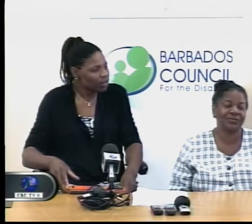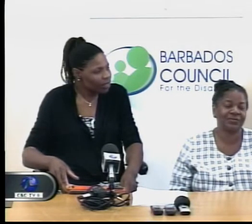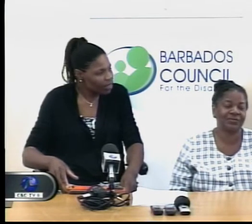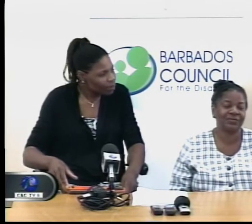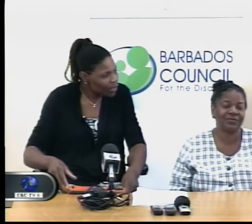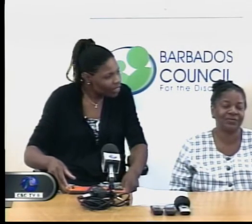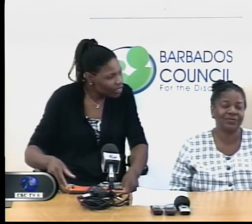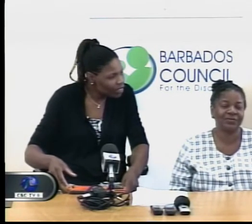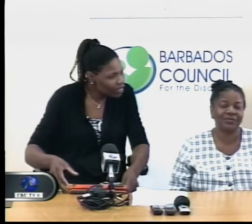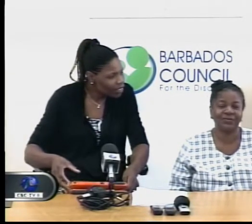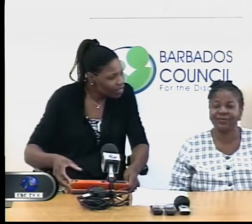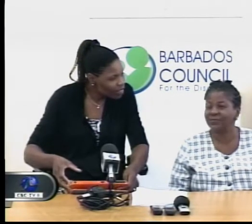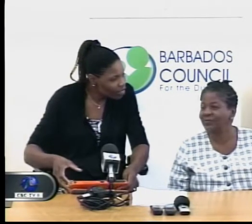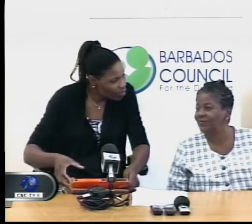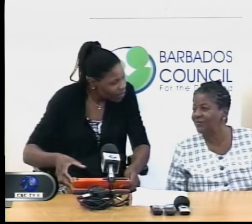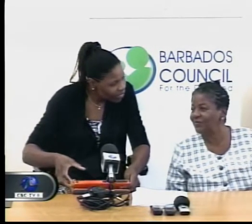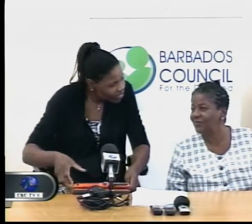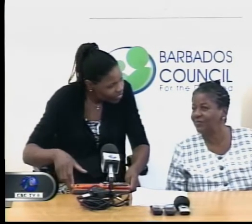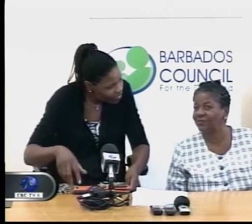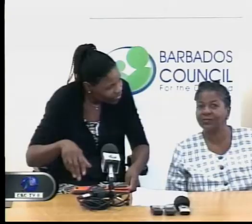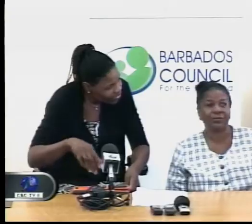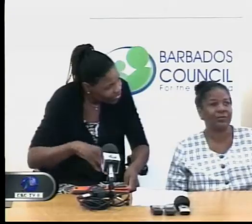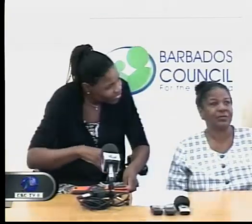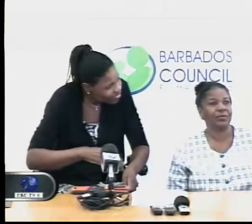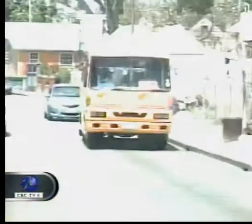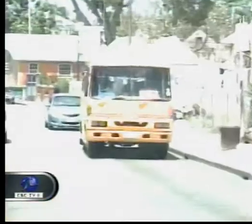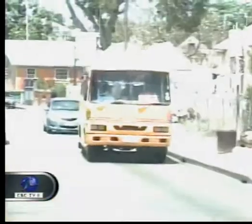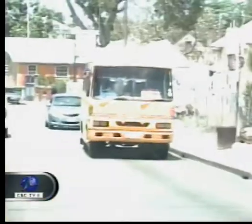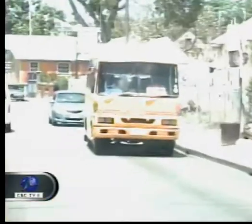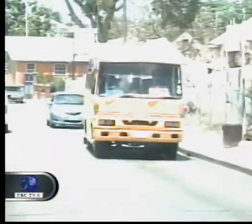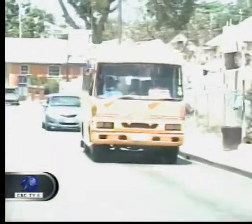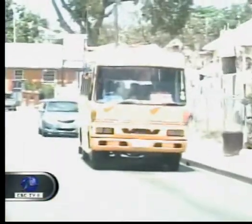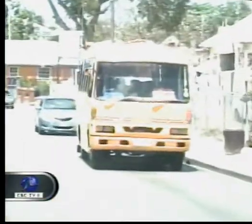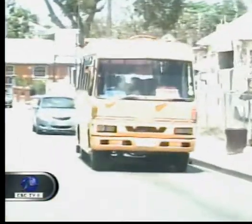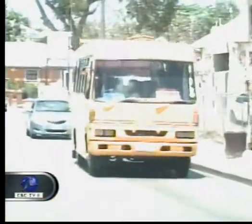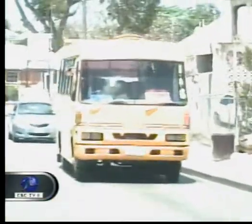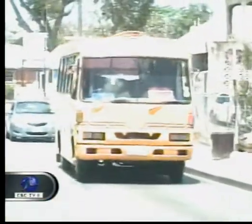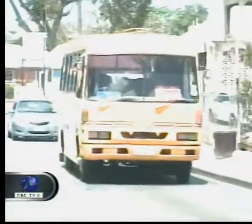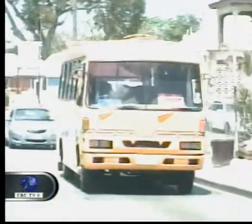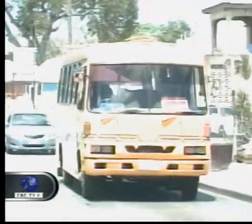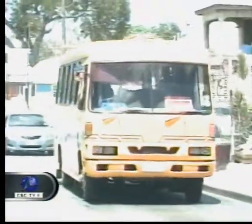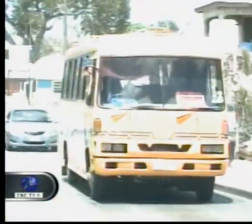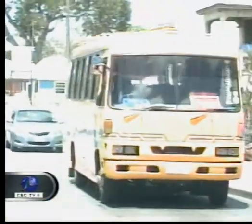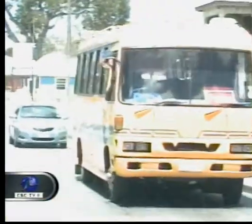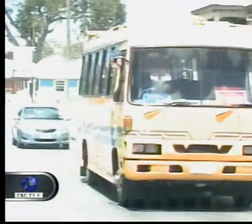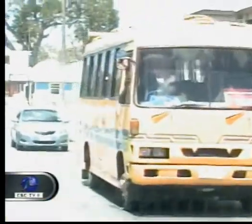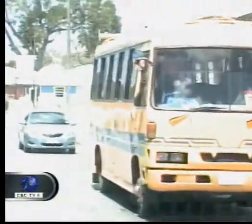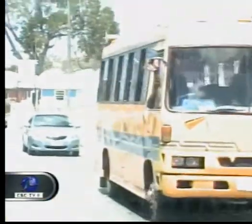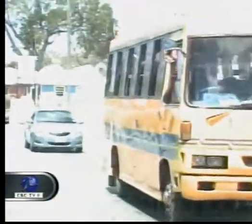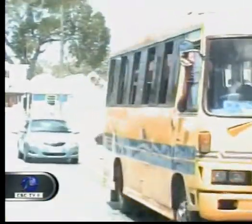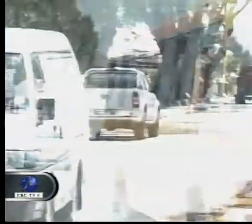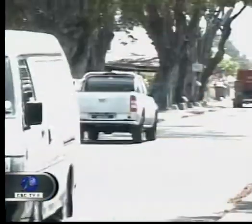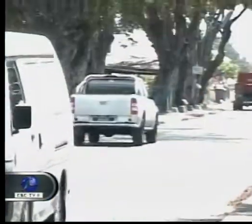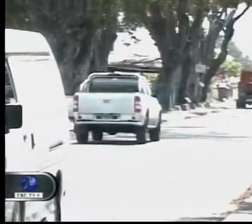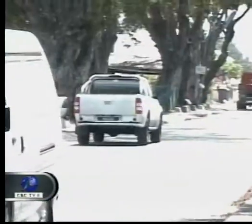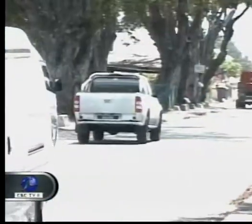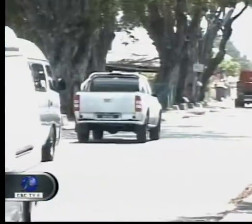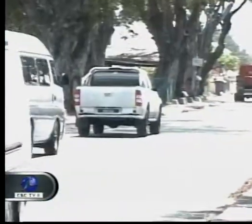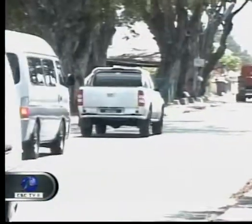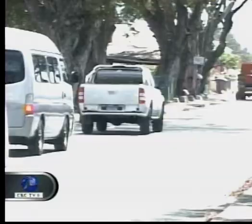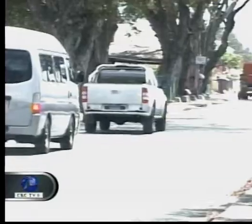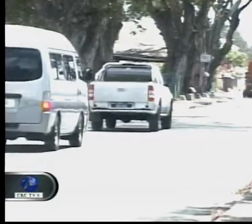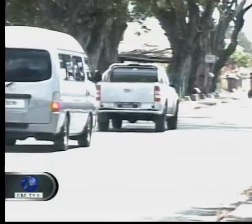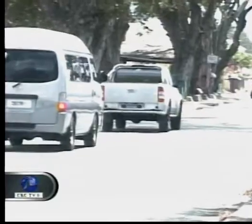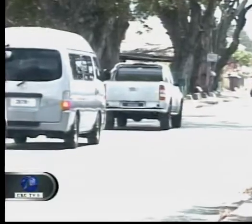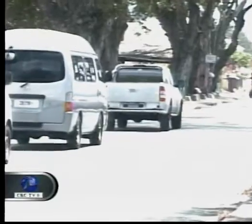for the Disabled, or the BCD, Maria Holder Small, says members have almost no accessible public transportation and are facing